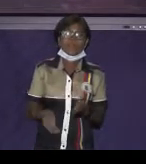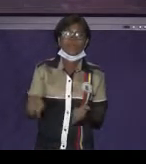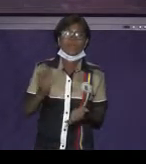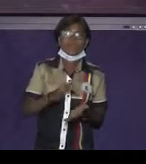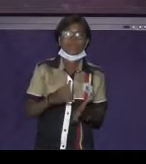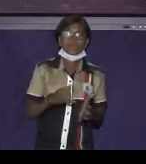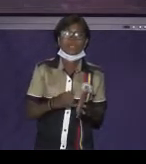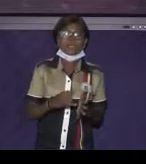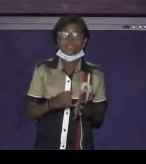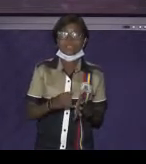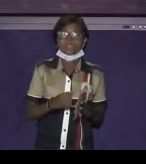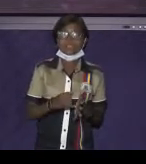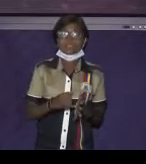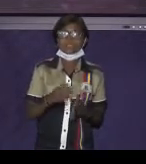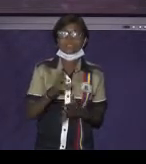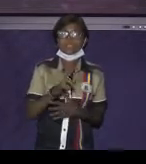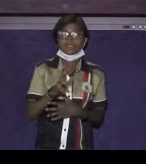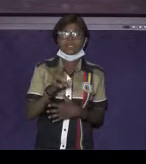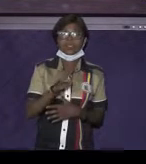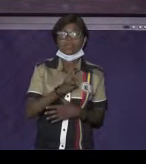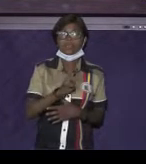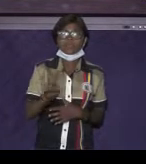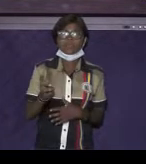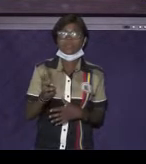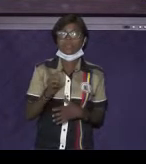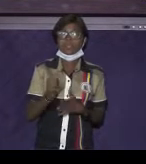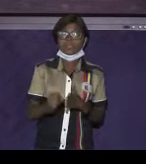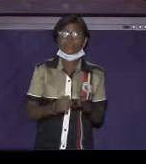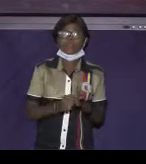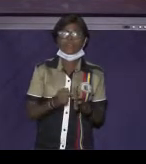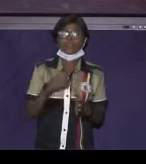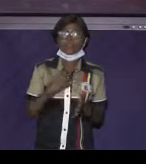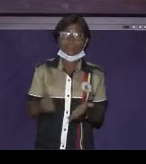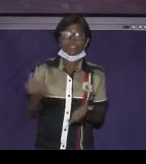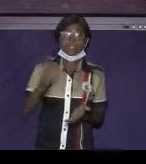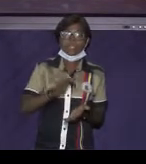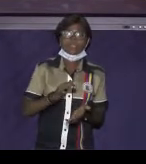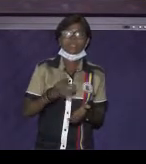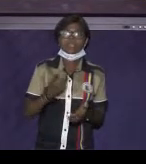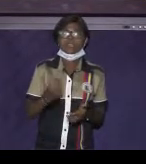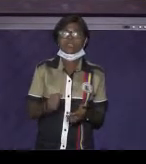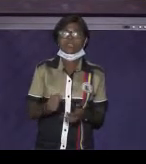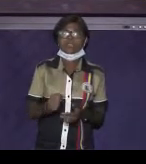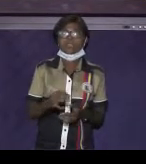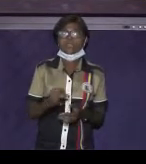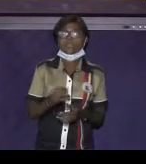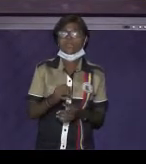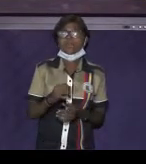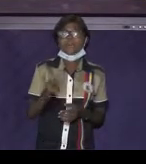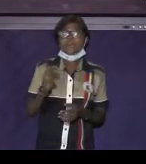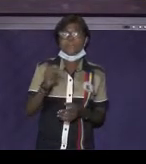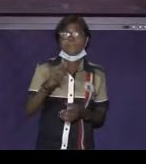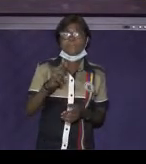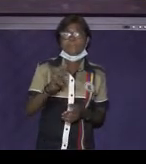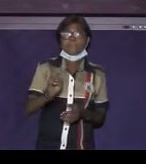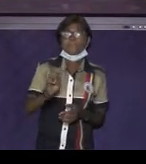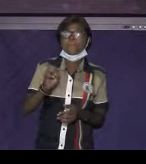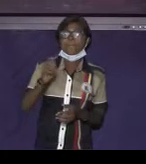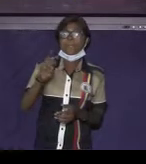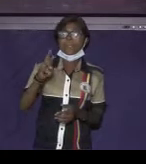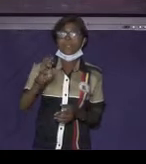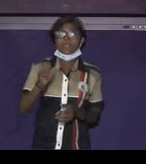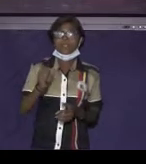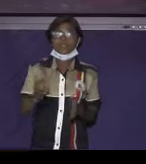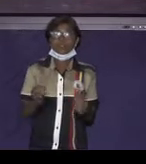increasing from 1 second to 3,600 seconds, we have to increase the meters too by 3,600, and that's why we're multiplying by